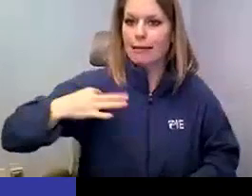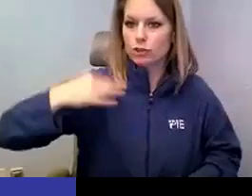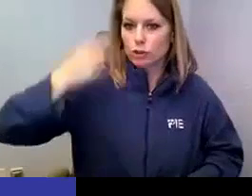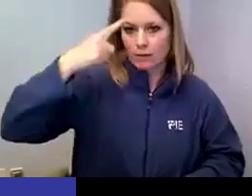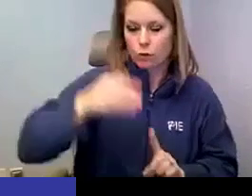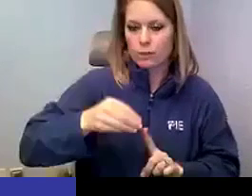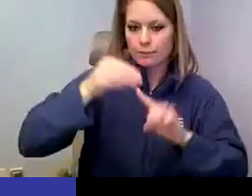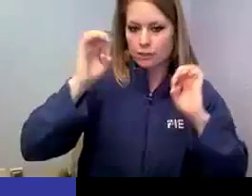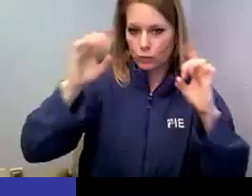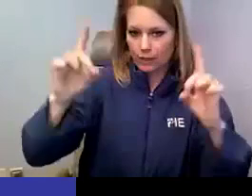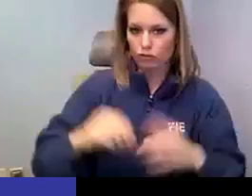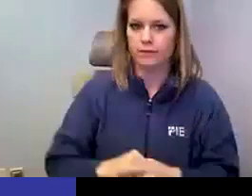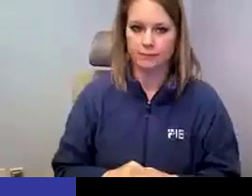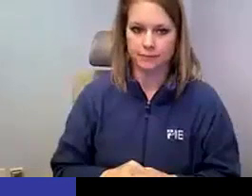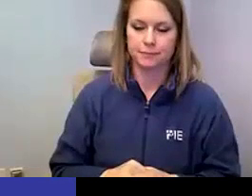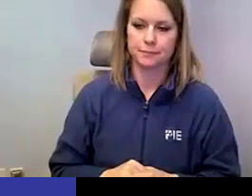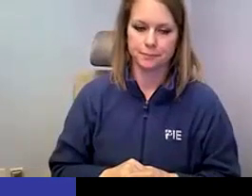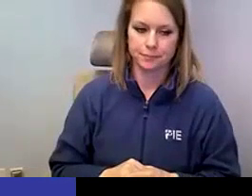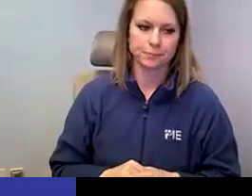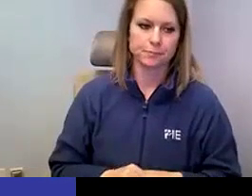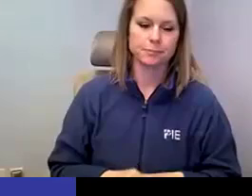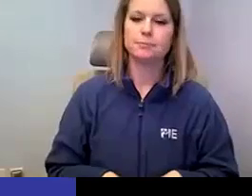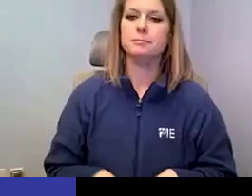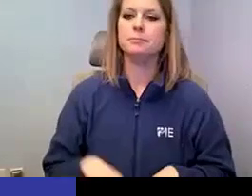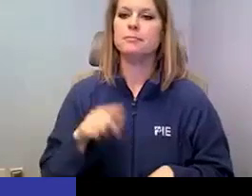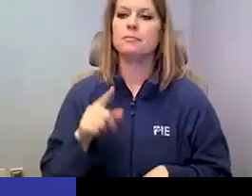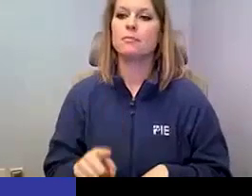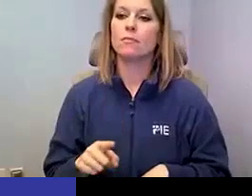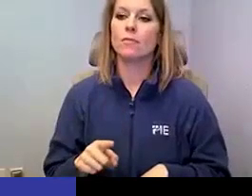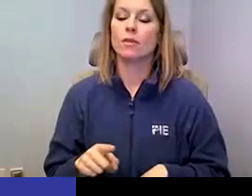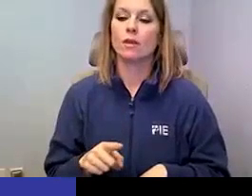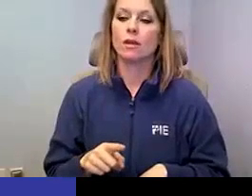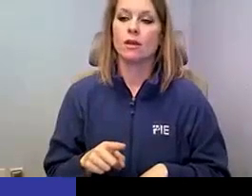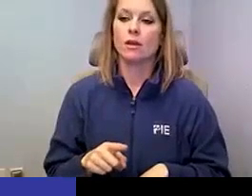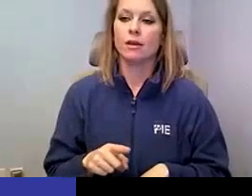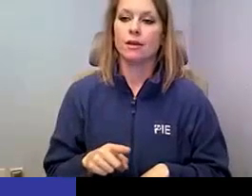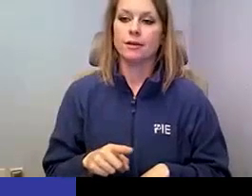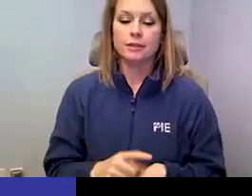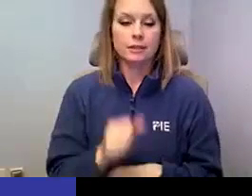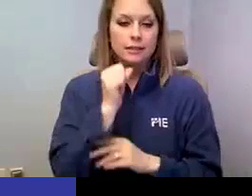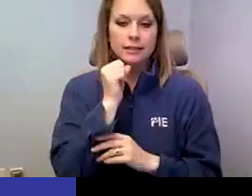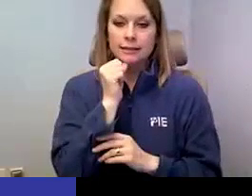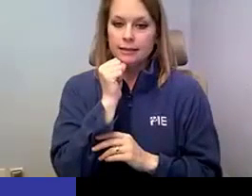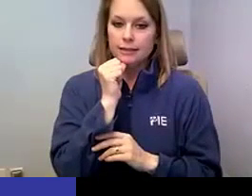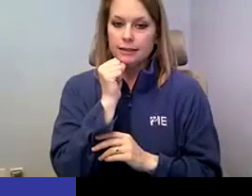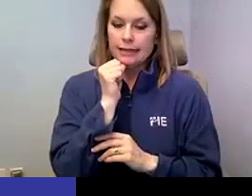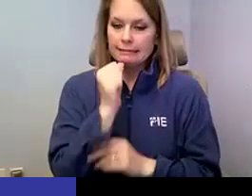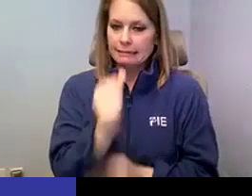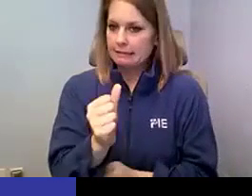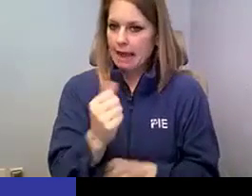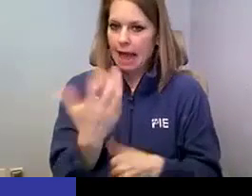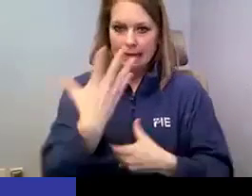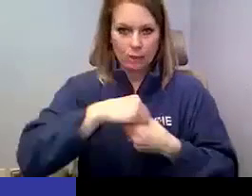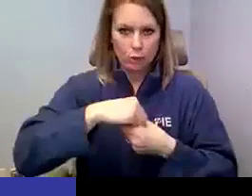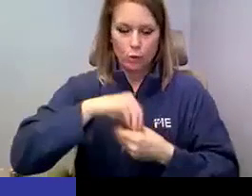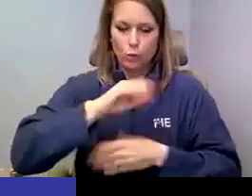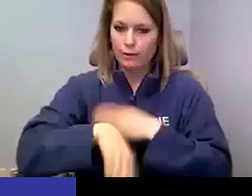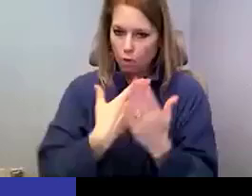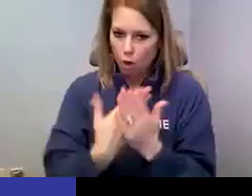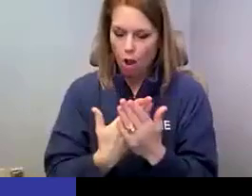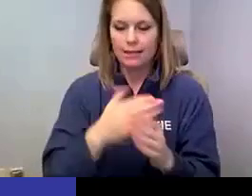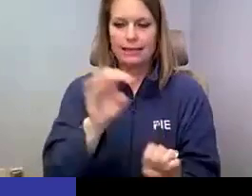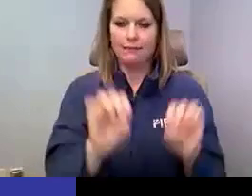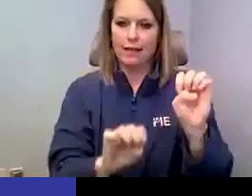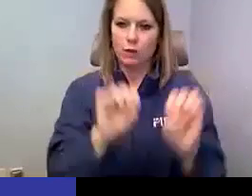Excuse me. Disability category criteria do not explicitly include all evaluation elements required by